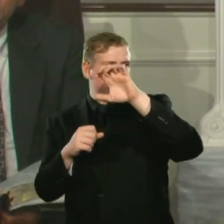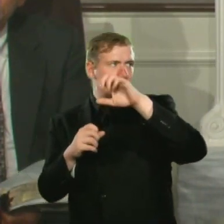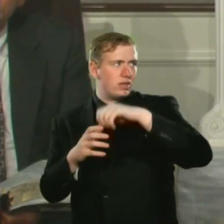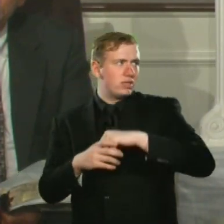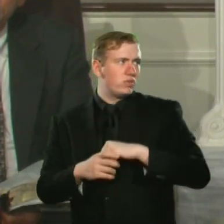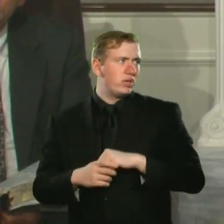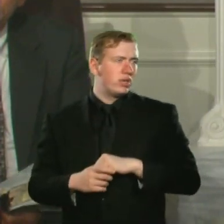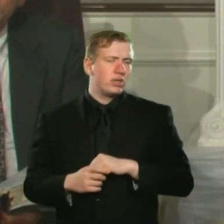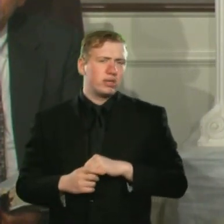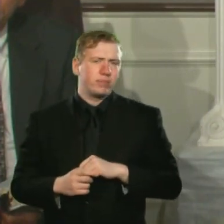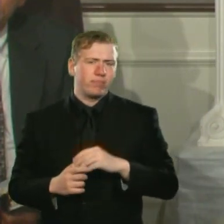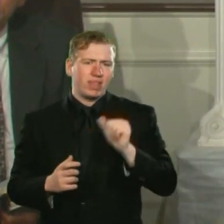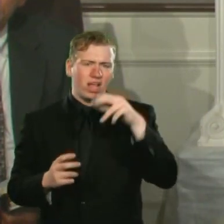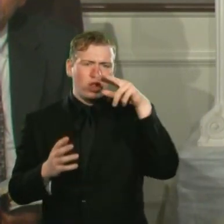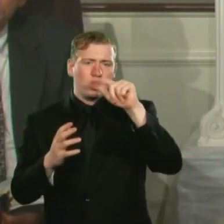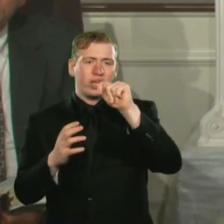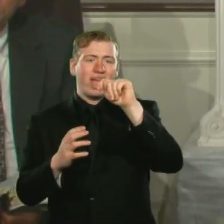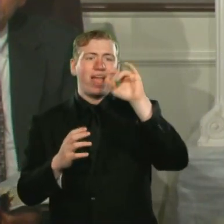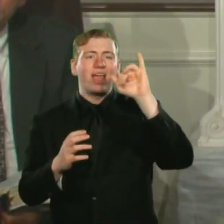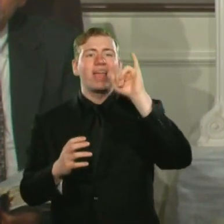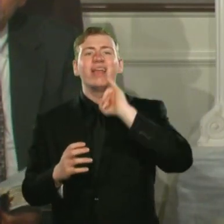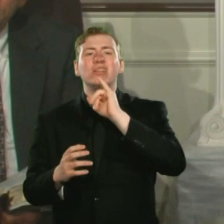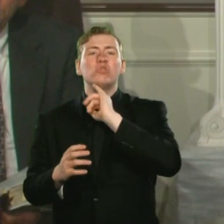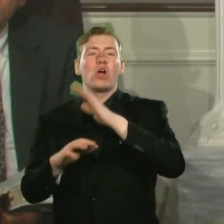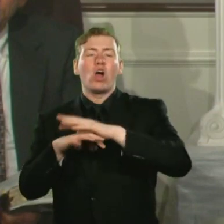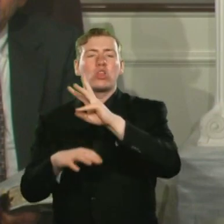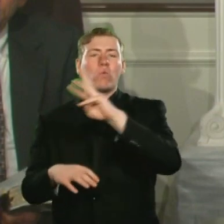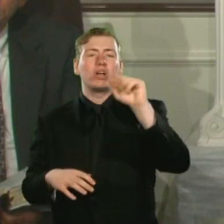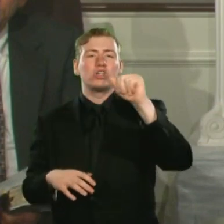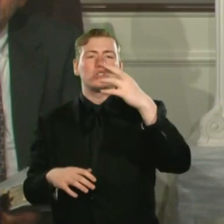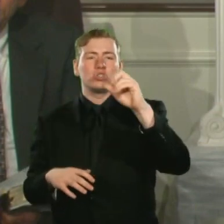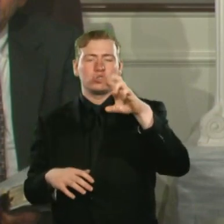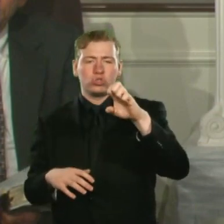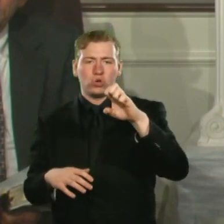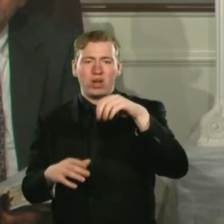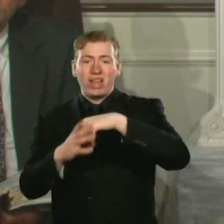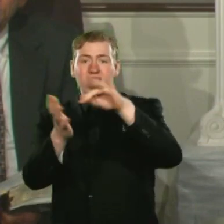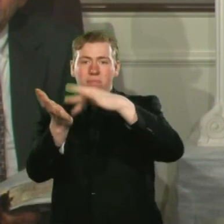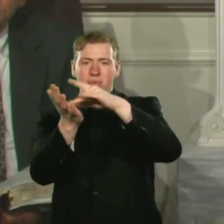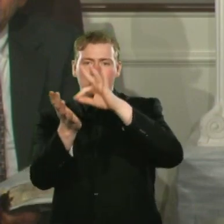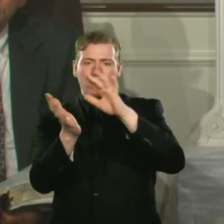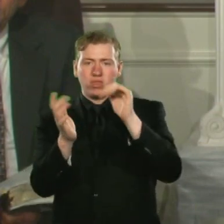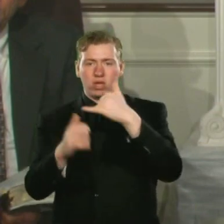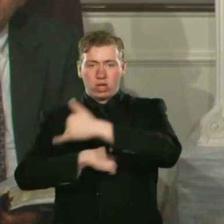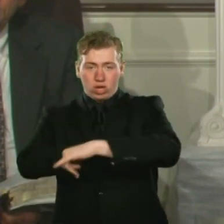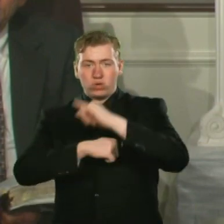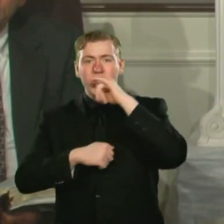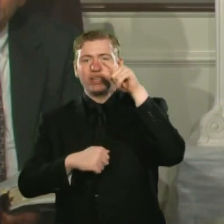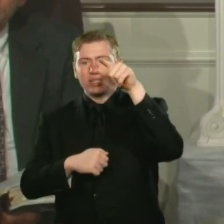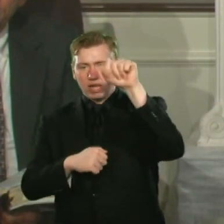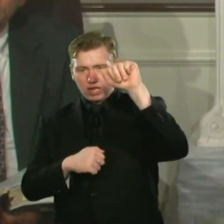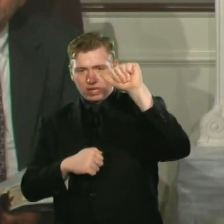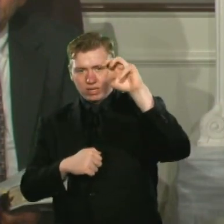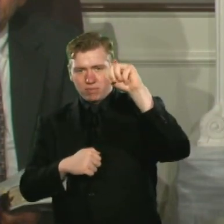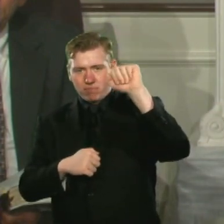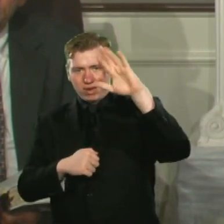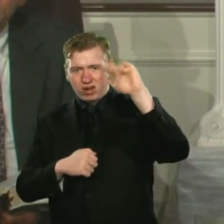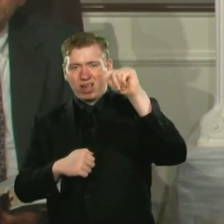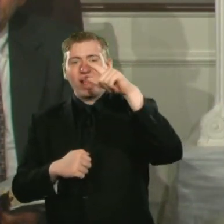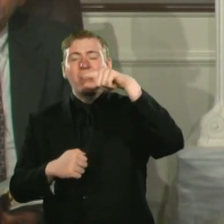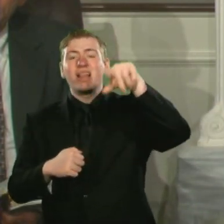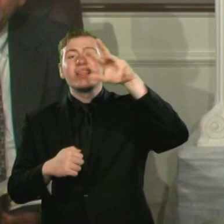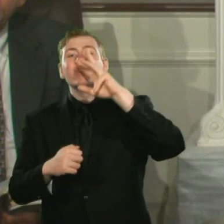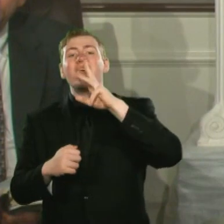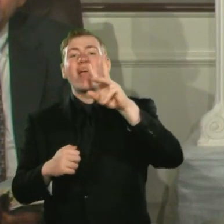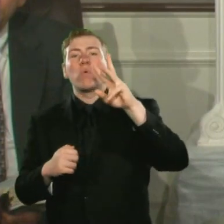as you look at Israel on the western shore. In the middle of the country is Samaria. And those are people that were Jews,